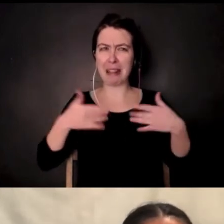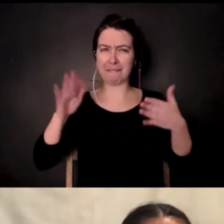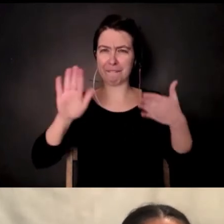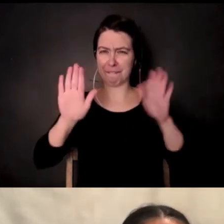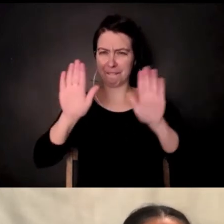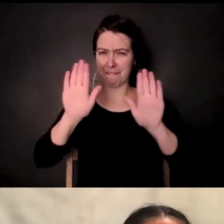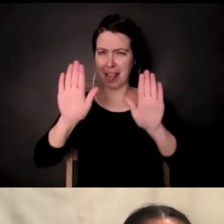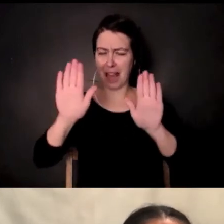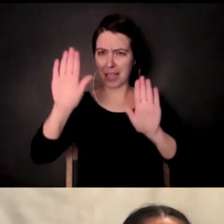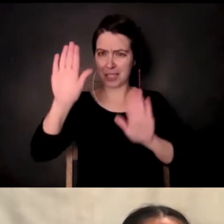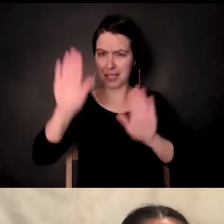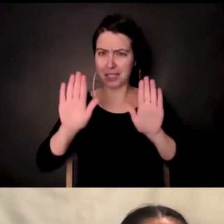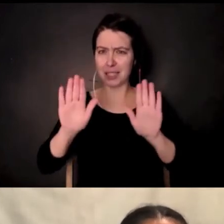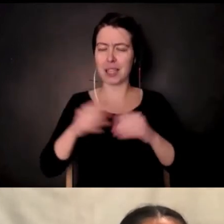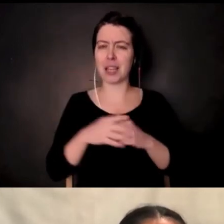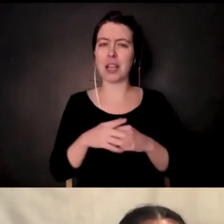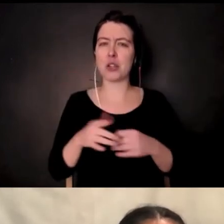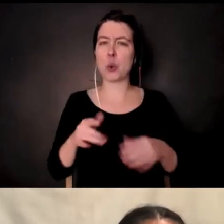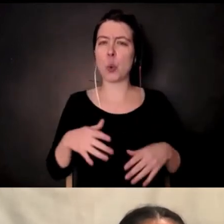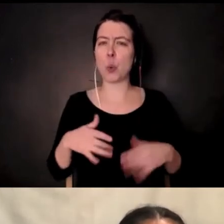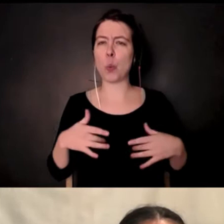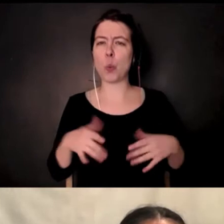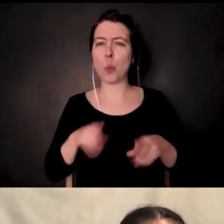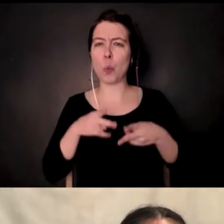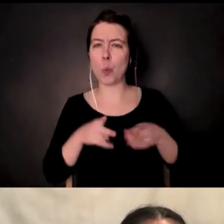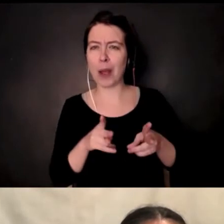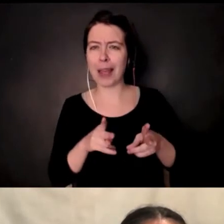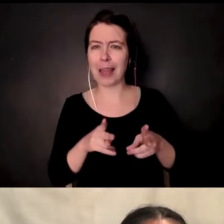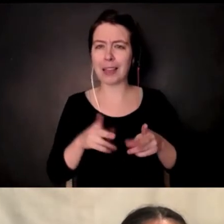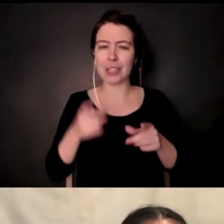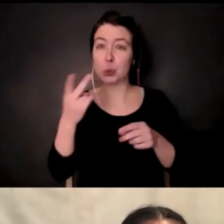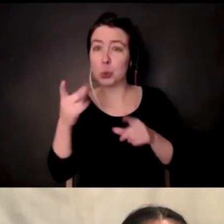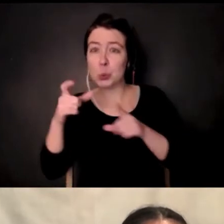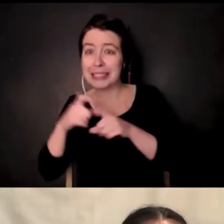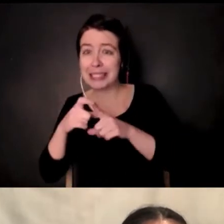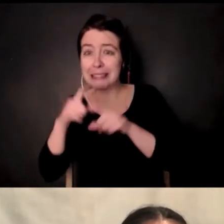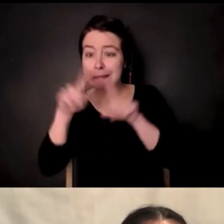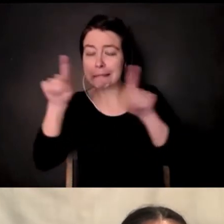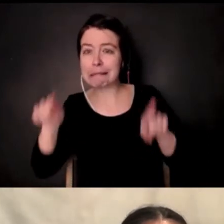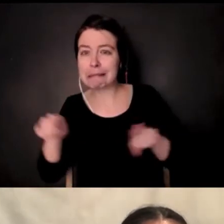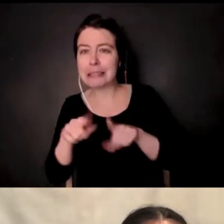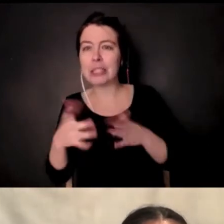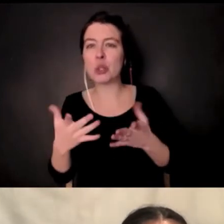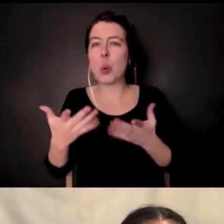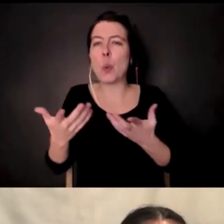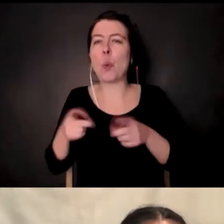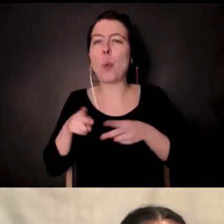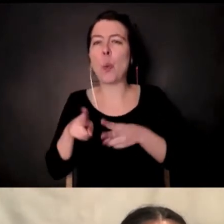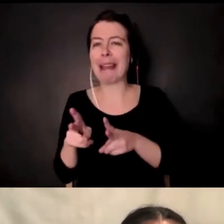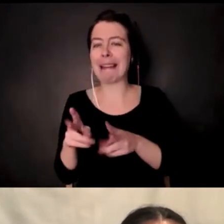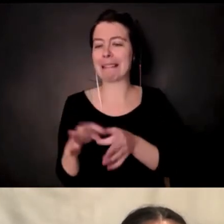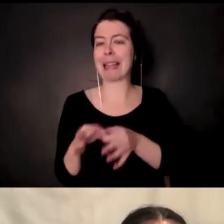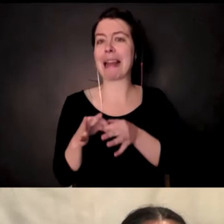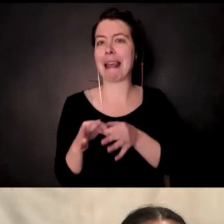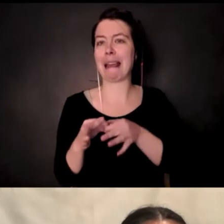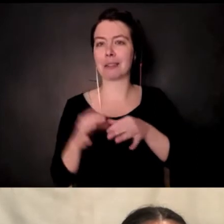critically attuned conversation as well. So if you've got your videos turned on, you're welcome to turn them off. I'm